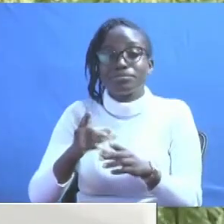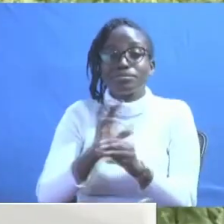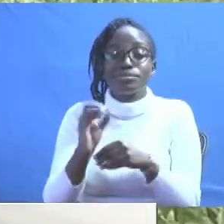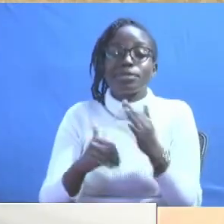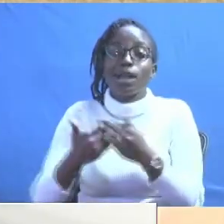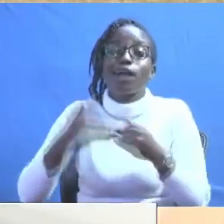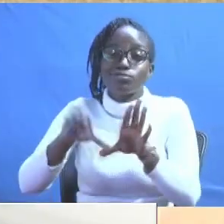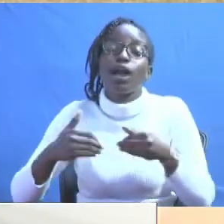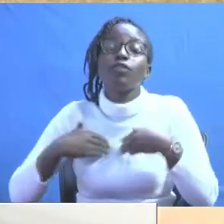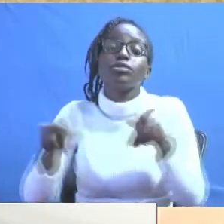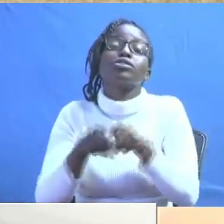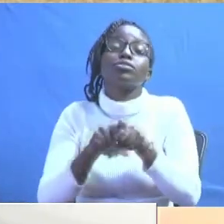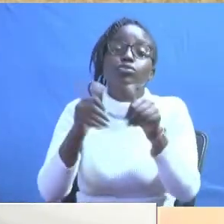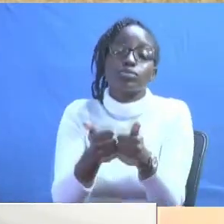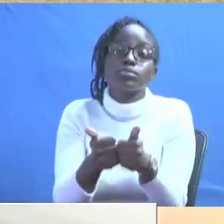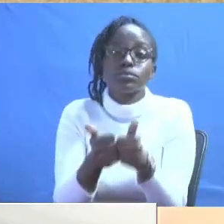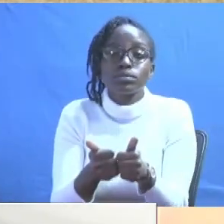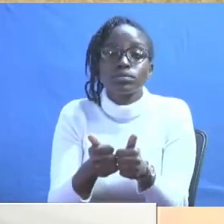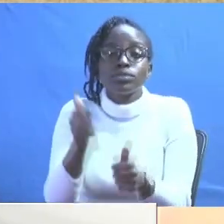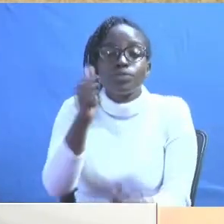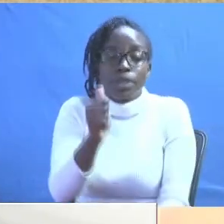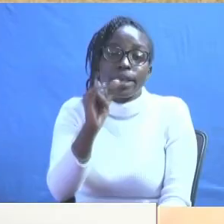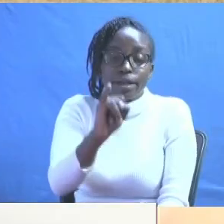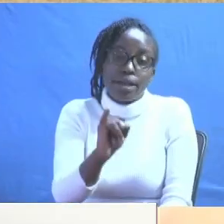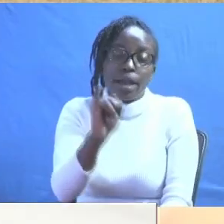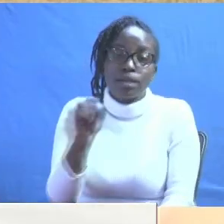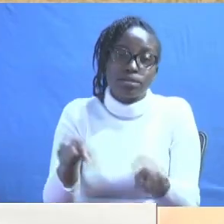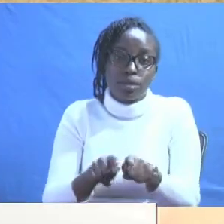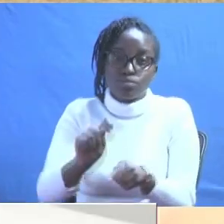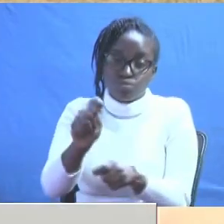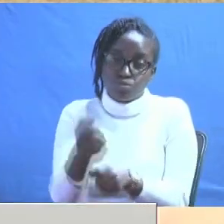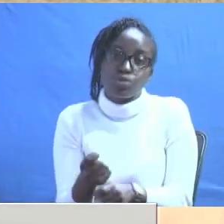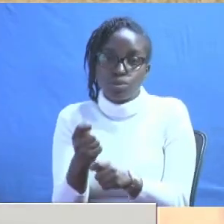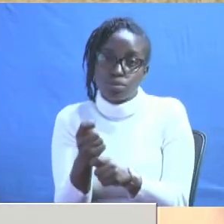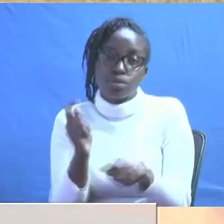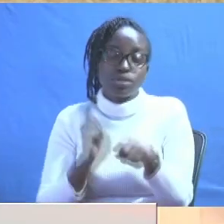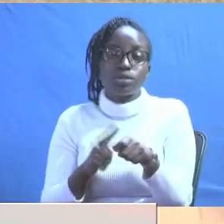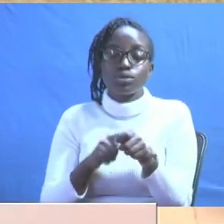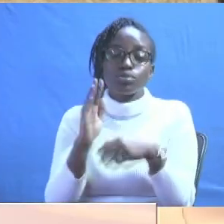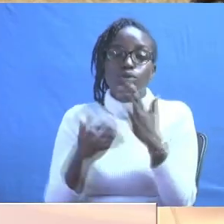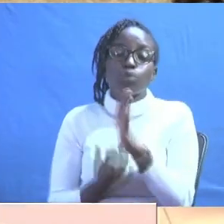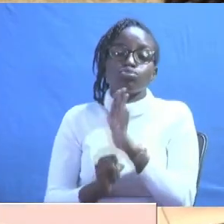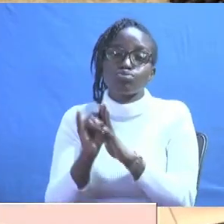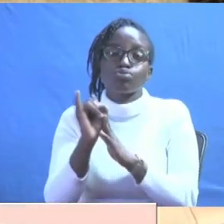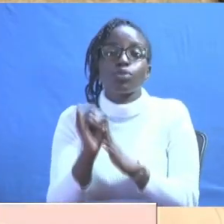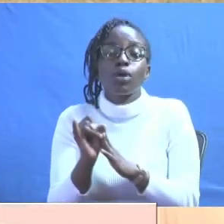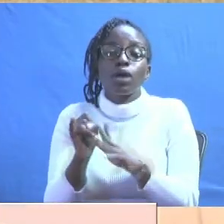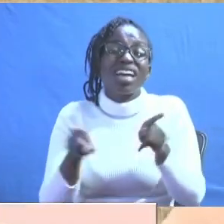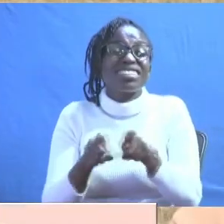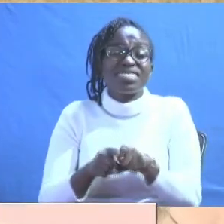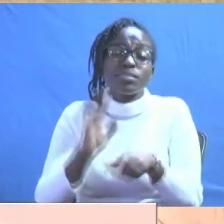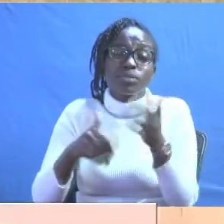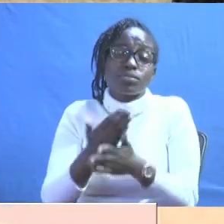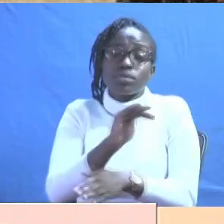yields. AI is key in production or increasing productivity, and I would urge all our